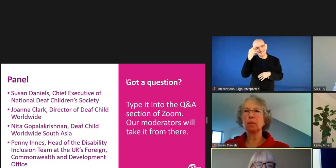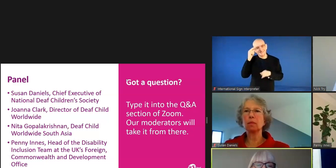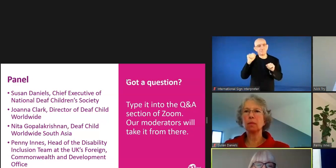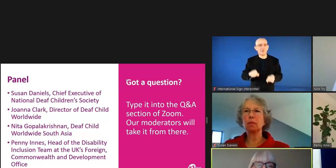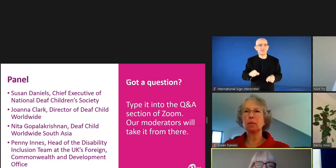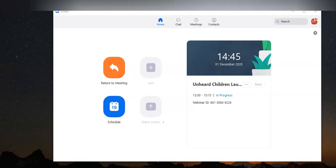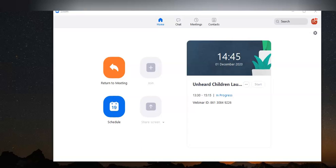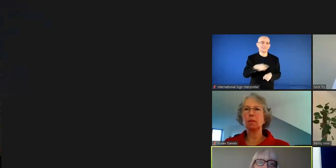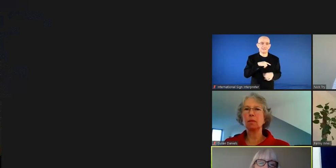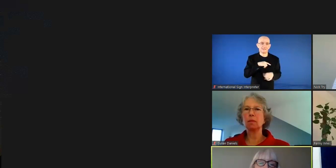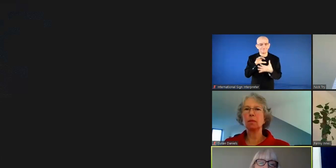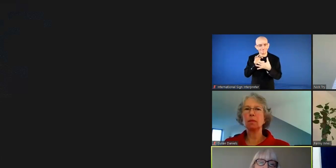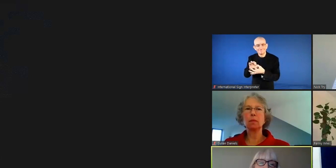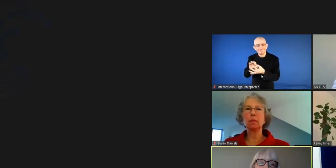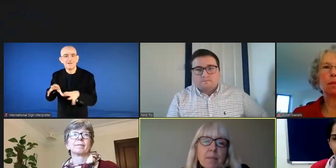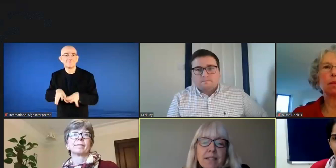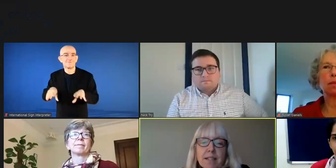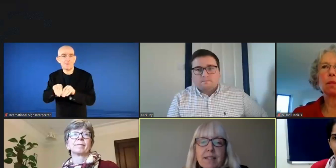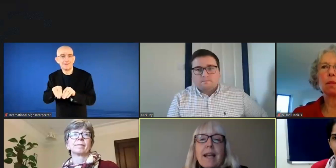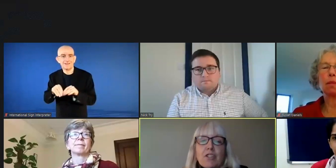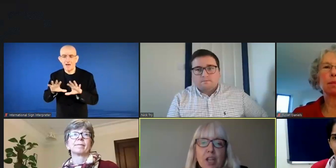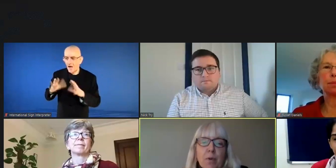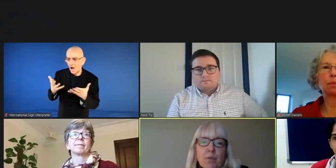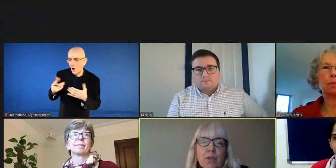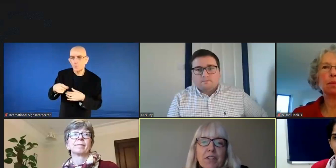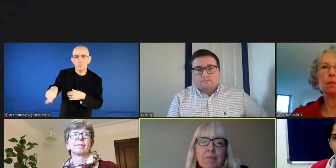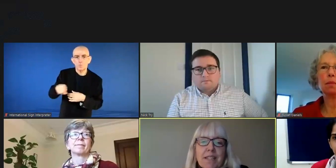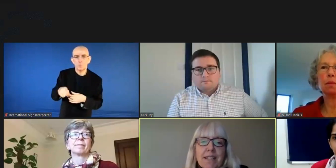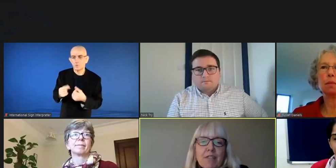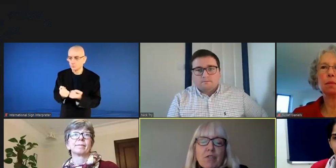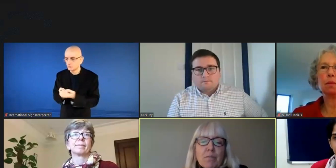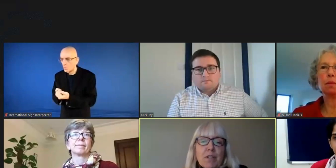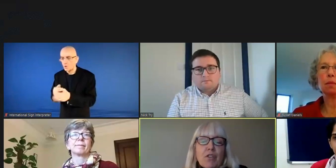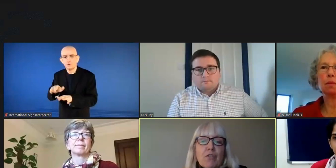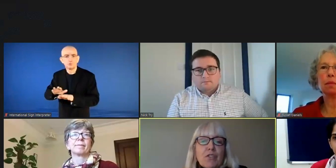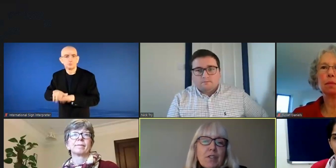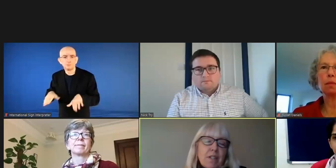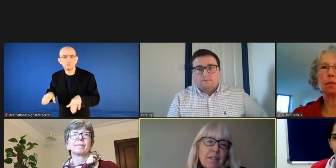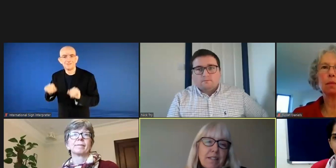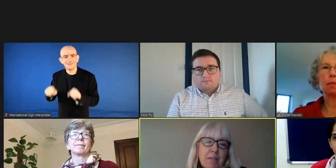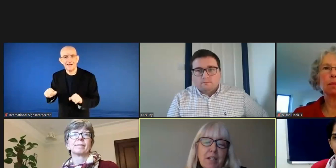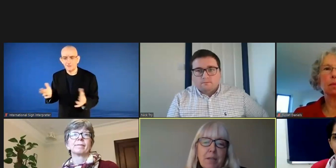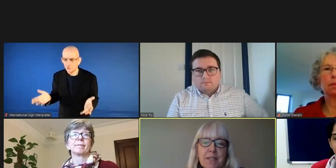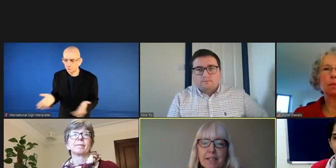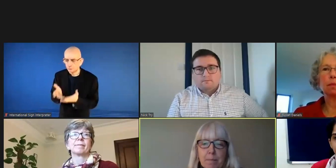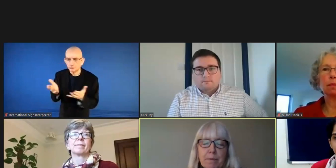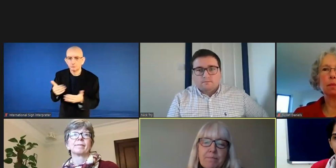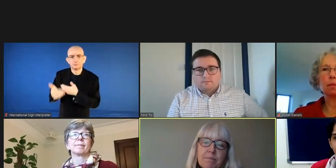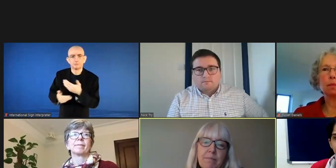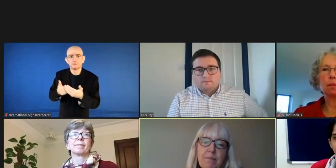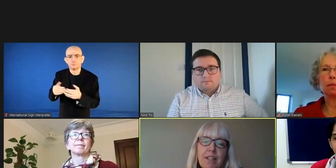can be supported to some extent catch up on what they've missed out on, but not at the same time